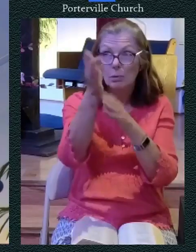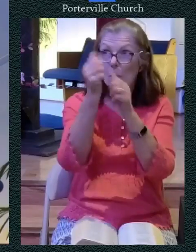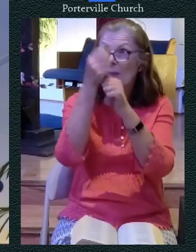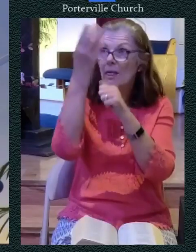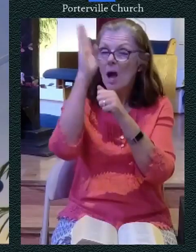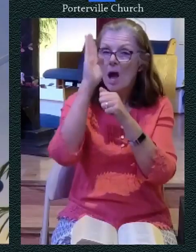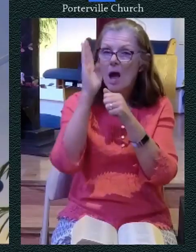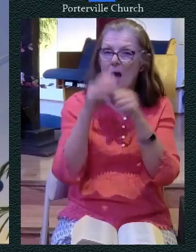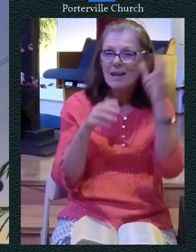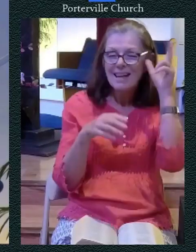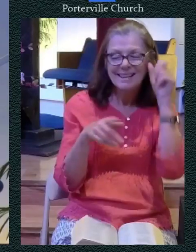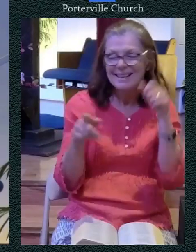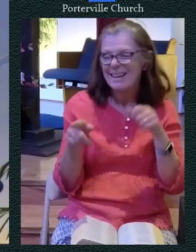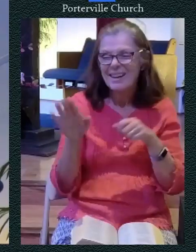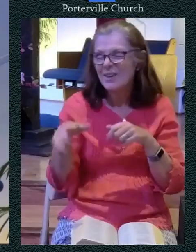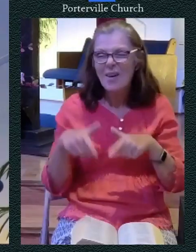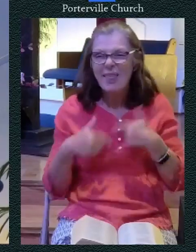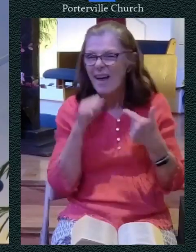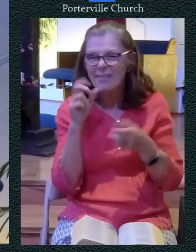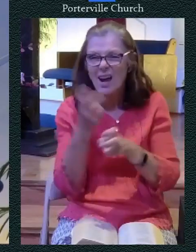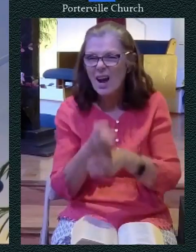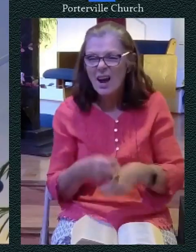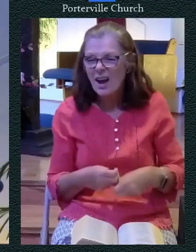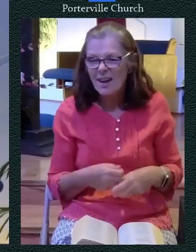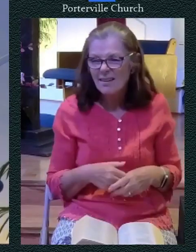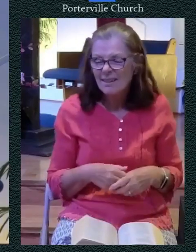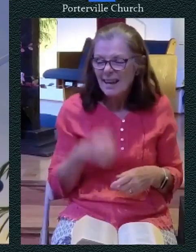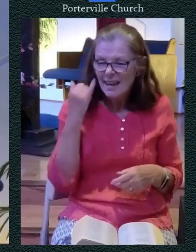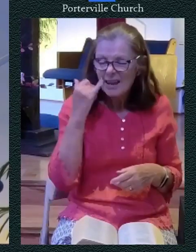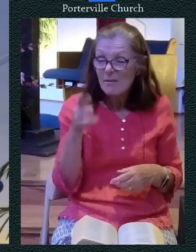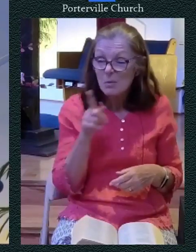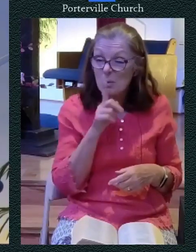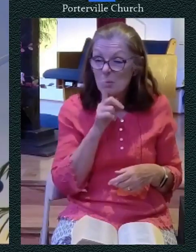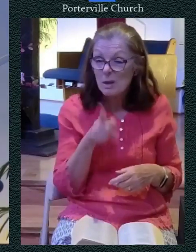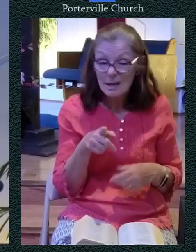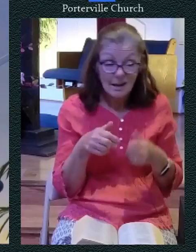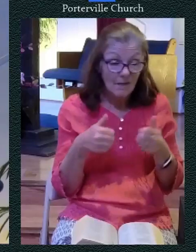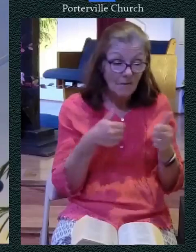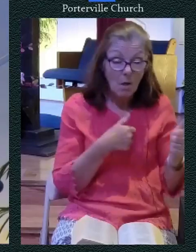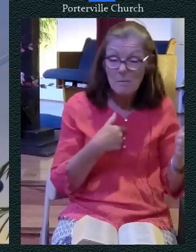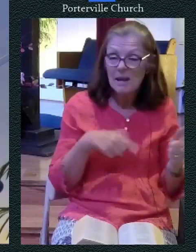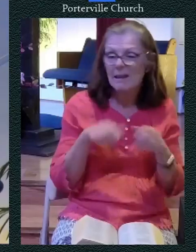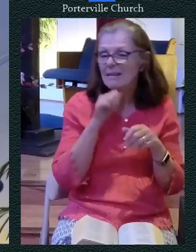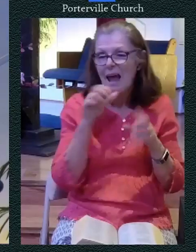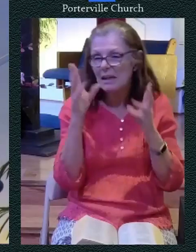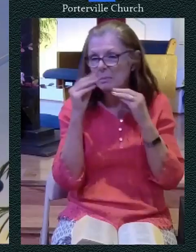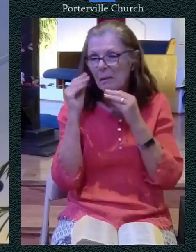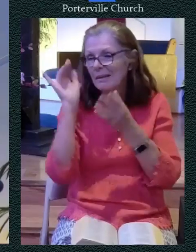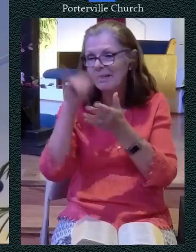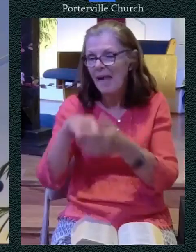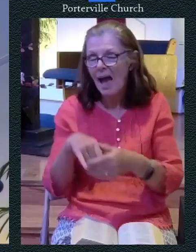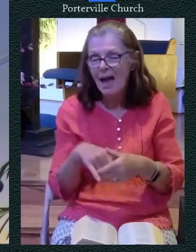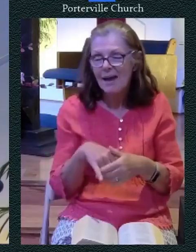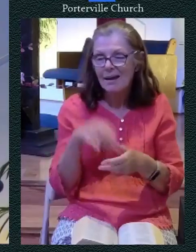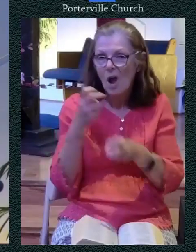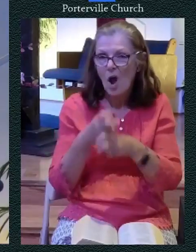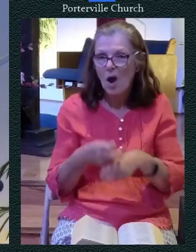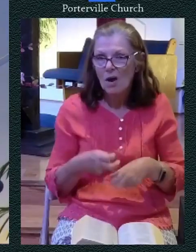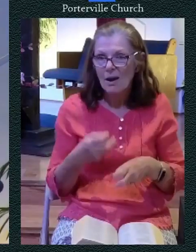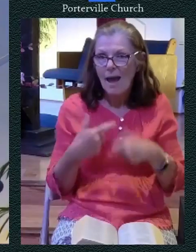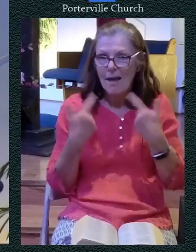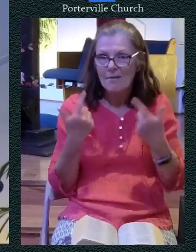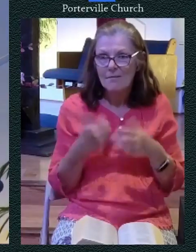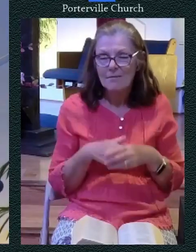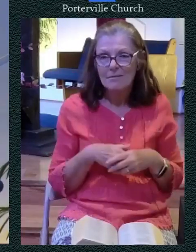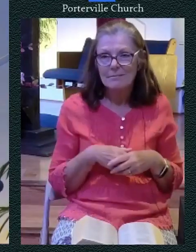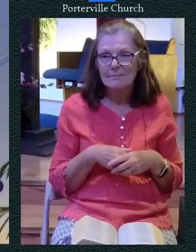If you were really with God, you wouldn't be experiencing these things. And so it's vital that as we are in a place of